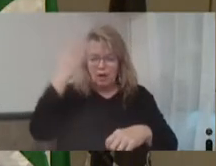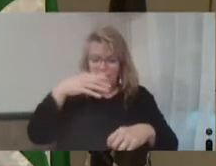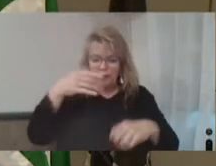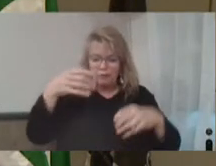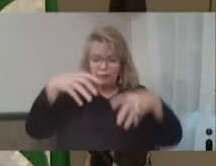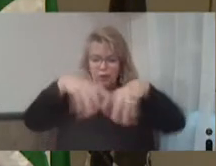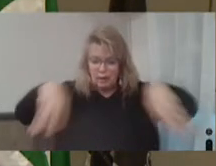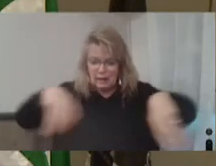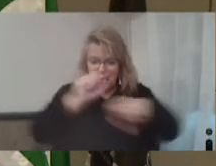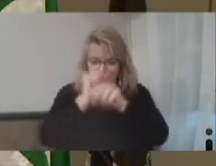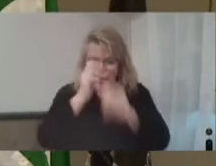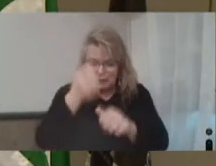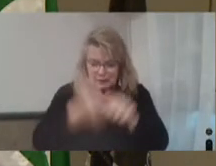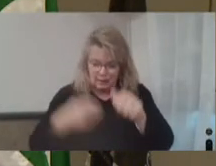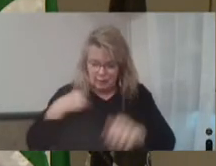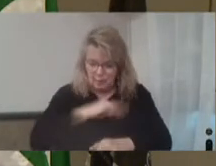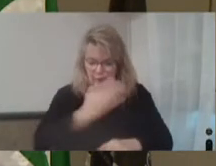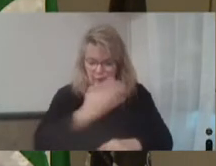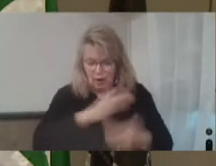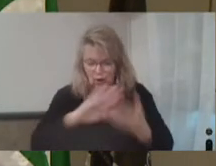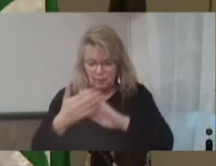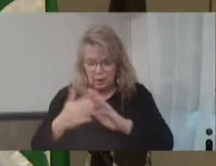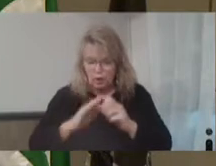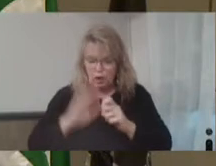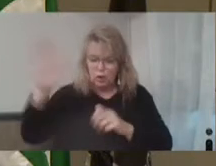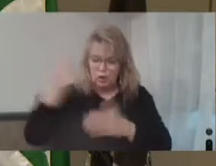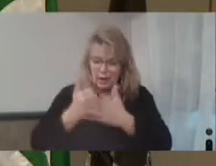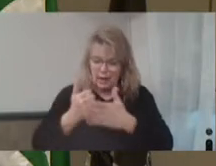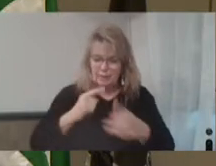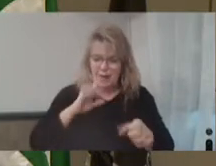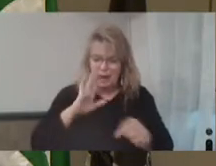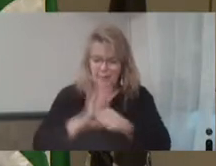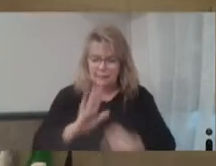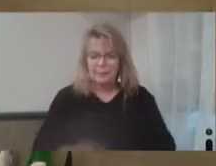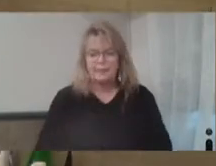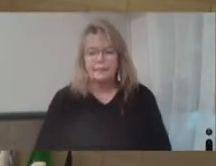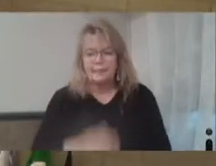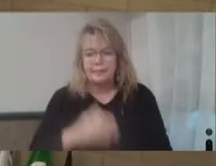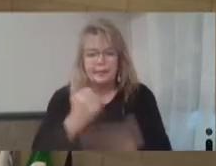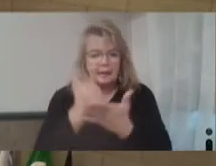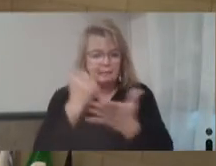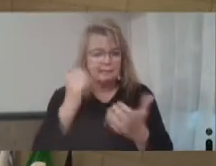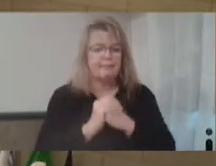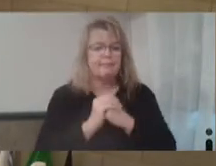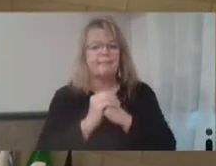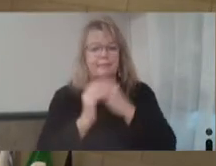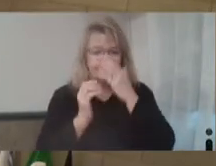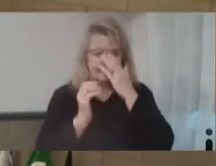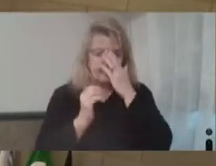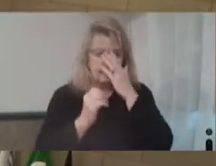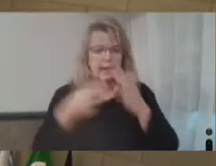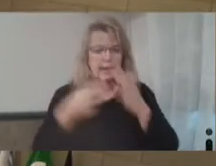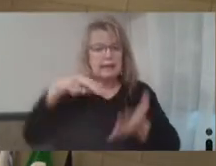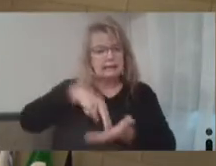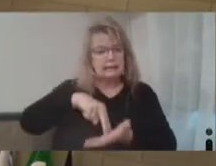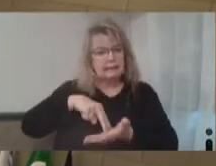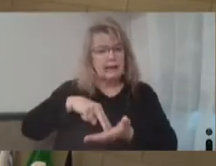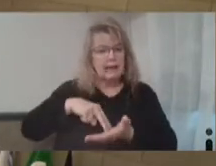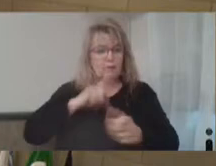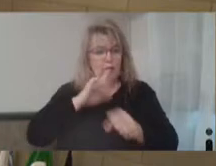of our community. In your name we pray. Amen. Amen. Please stand for the Pledge of Allegiance if you choose.